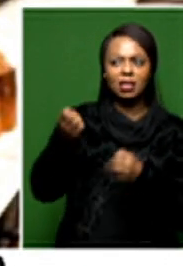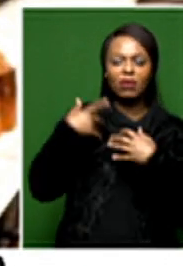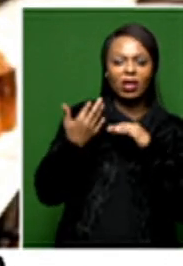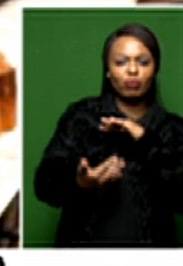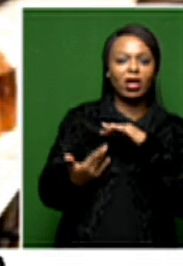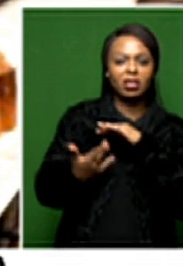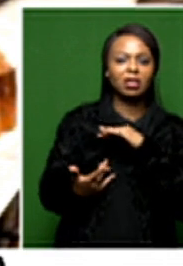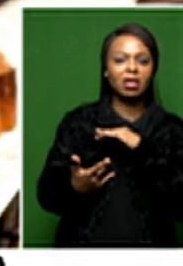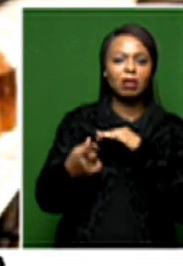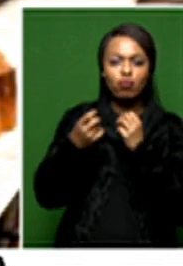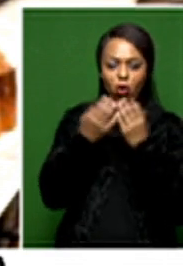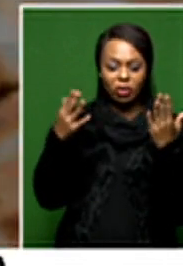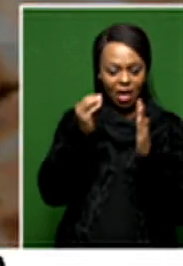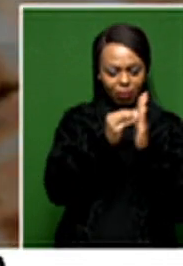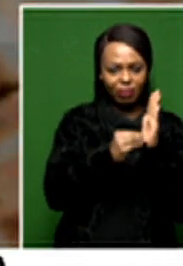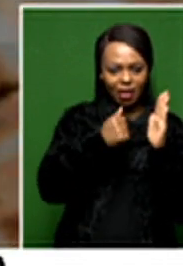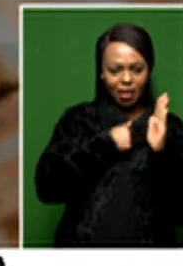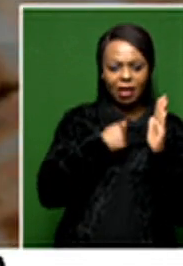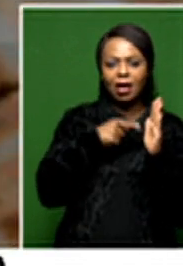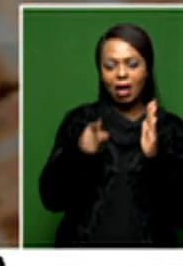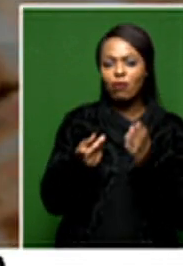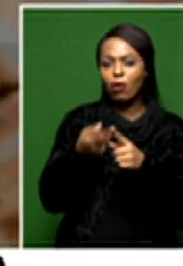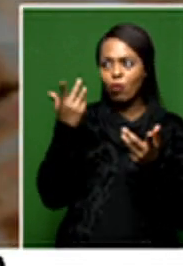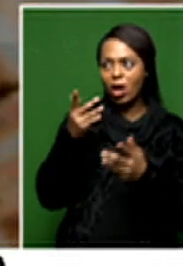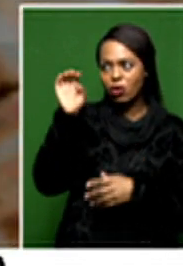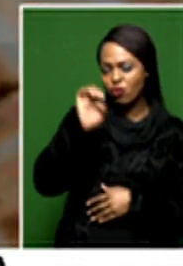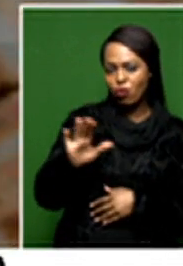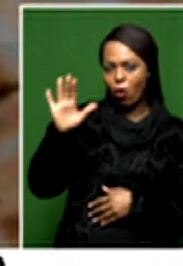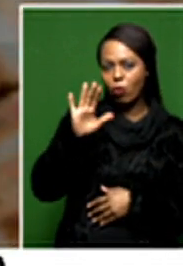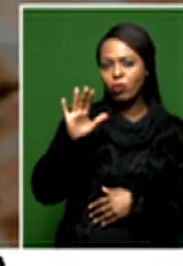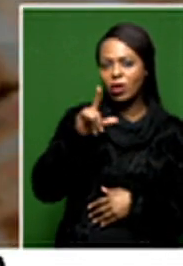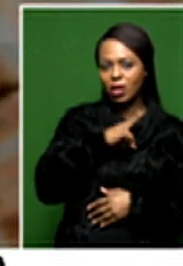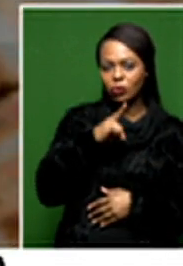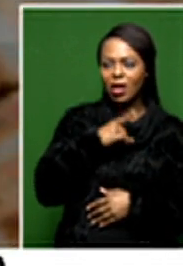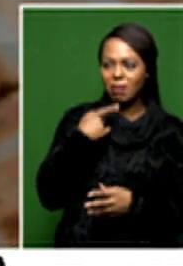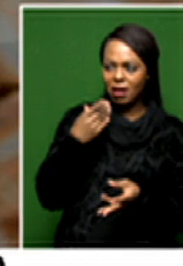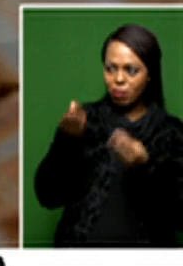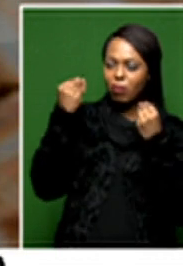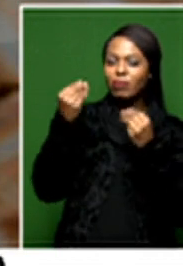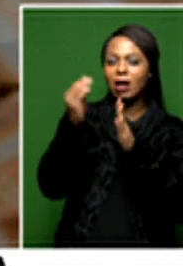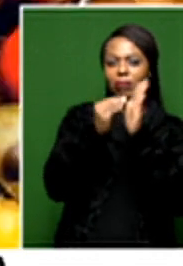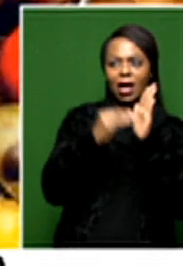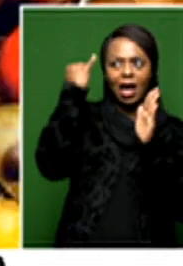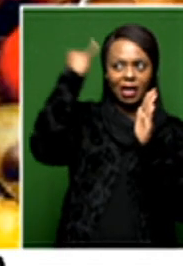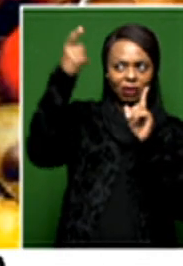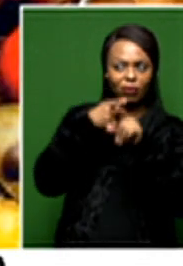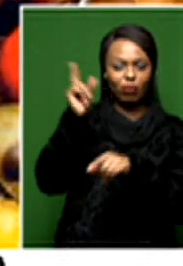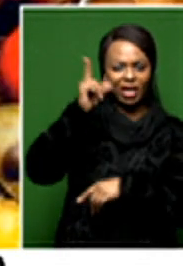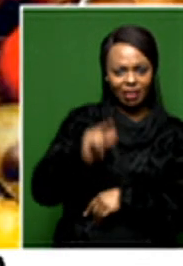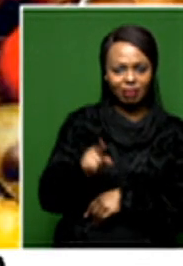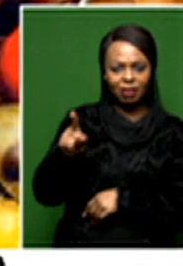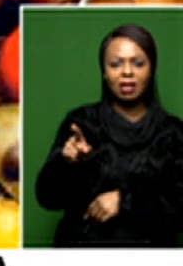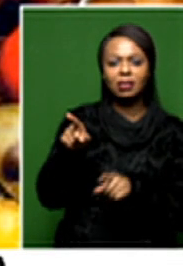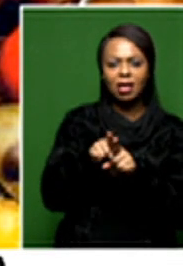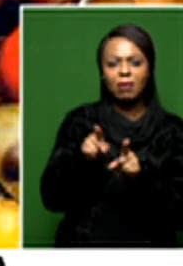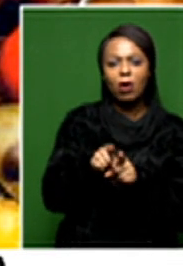of my recipes. That's where we get the pasta meals and the risottos. And that also works extremely well